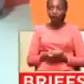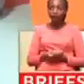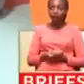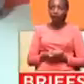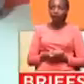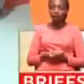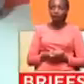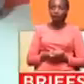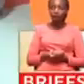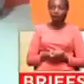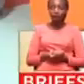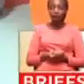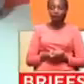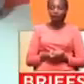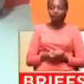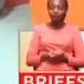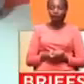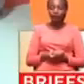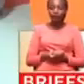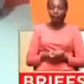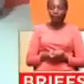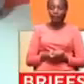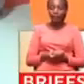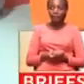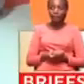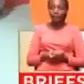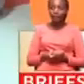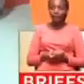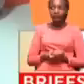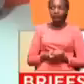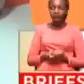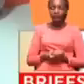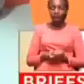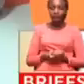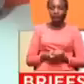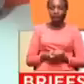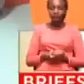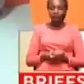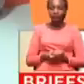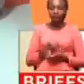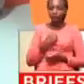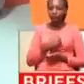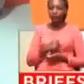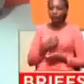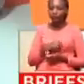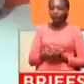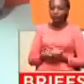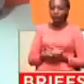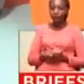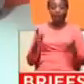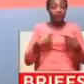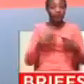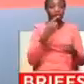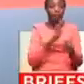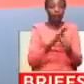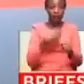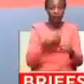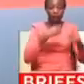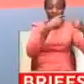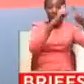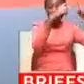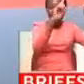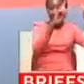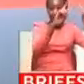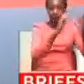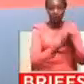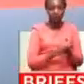you as well? What? When you were being taken to the Santeria. They promised me success. The devil is